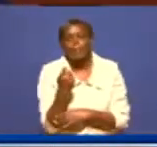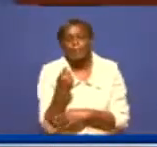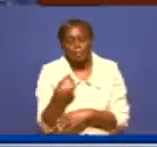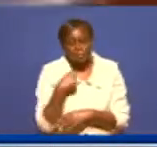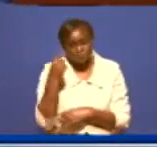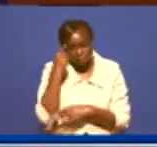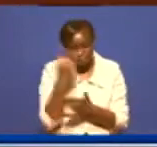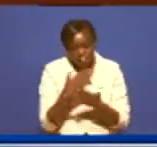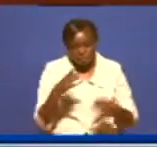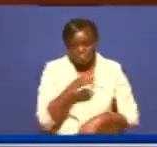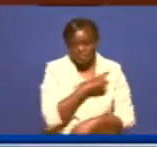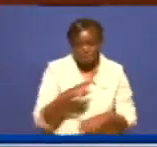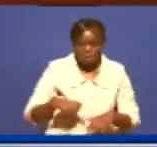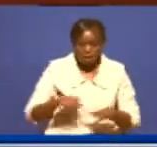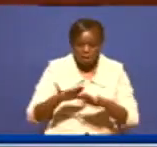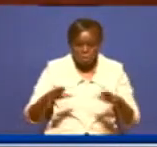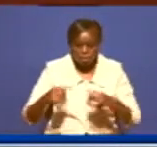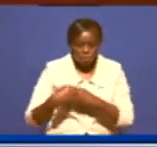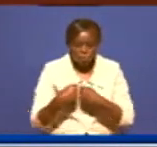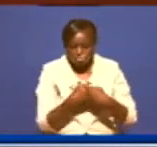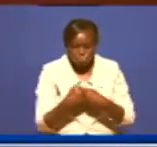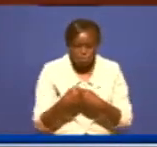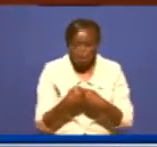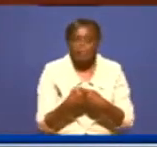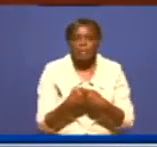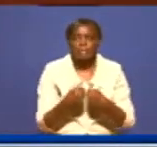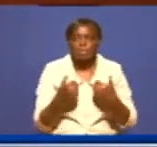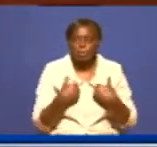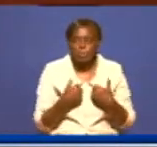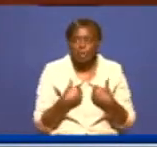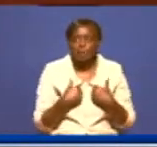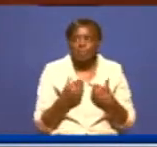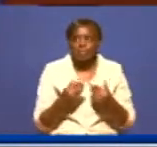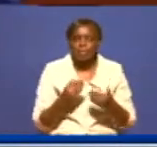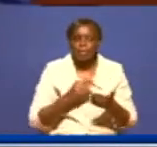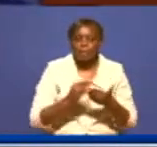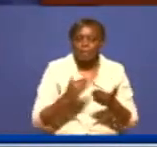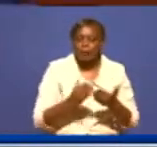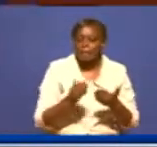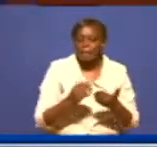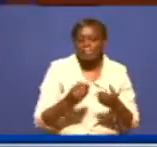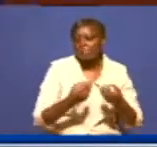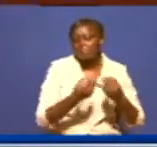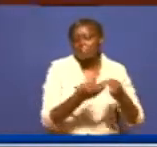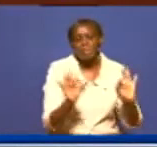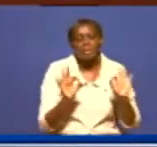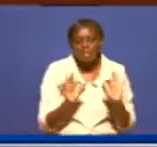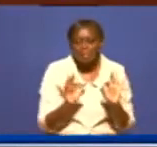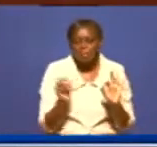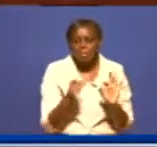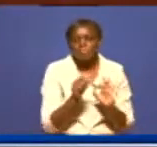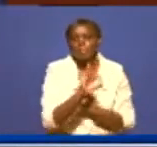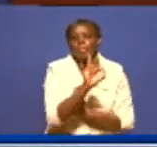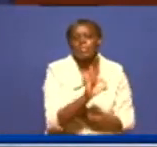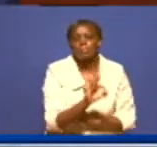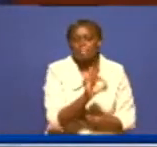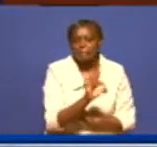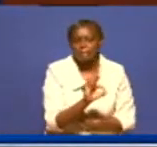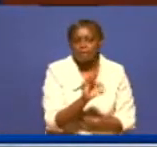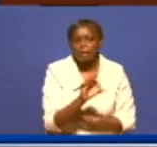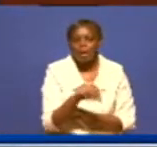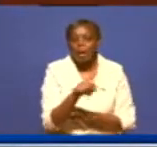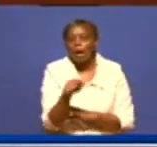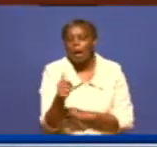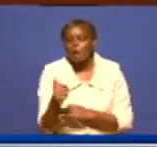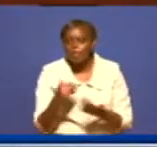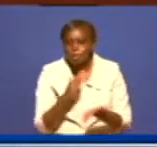of the landlords, because of the challenges that some of them even gave rent free months, others ensured, Madam Speaker, that